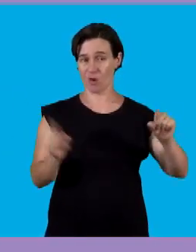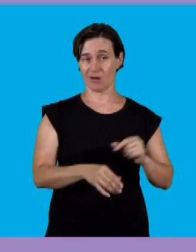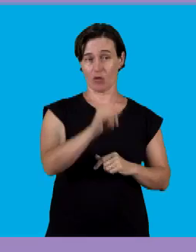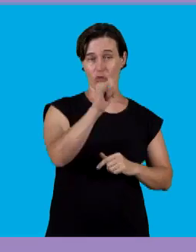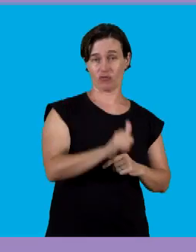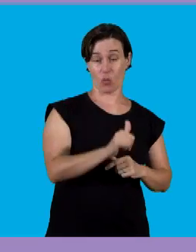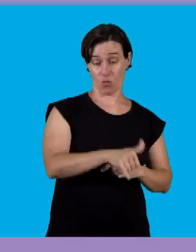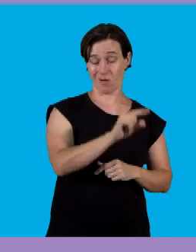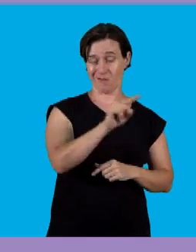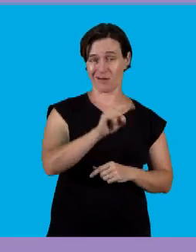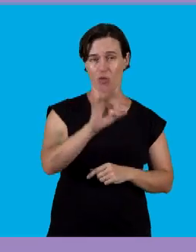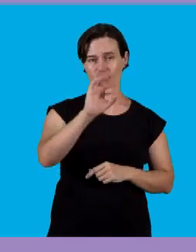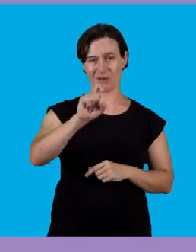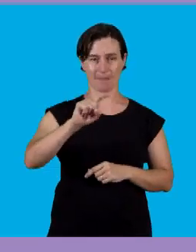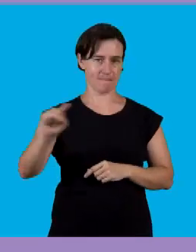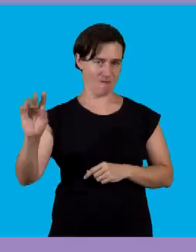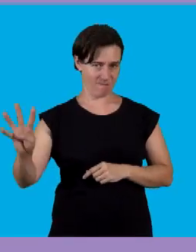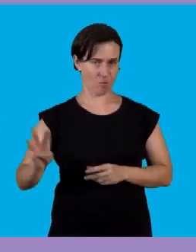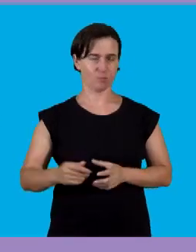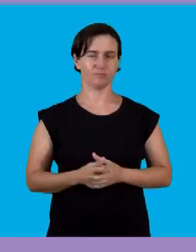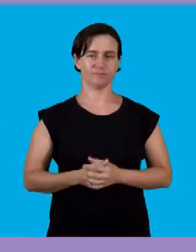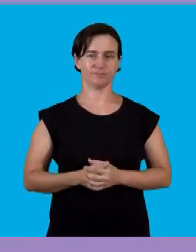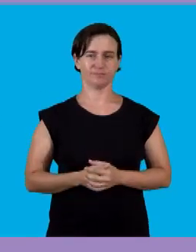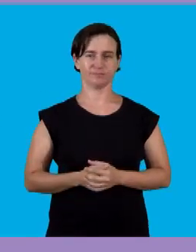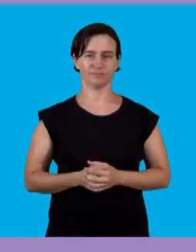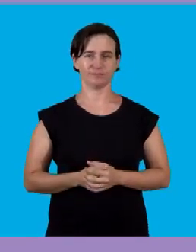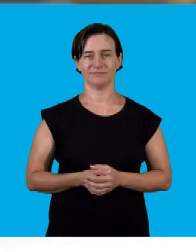be 3x minus our